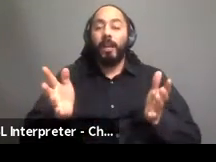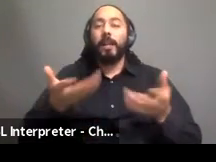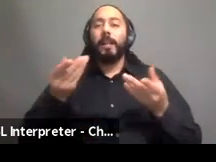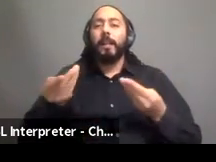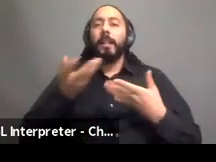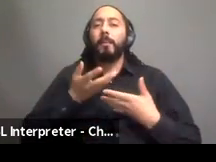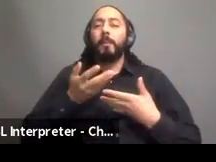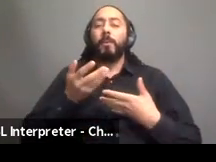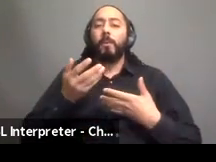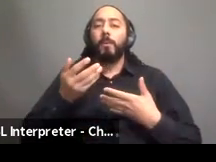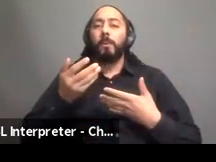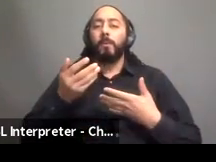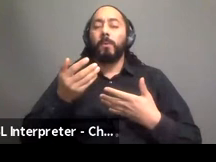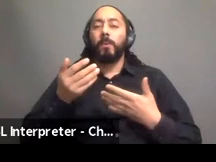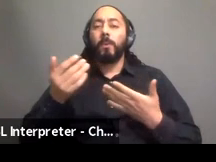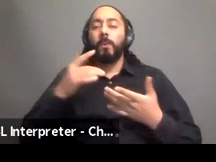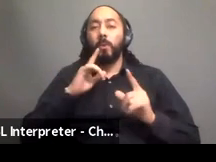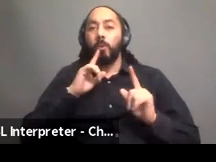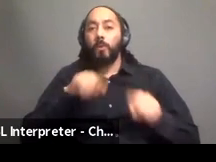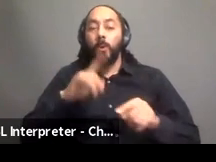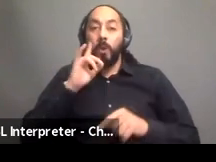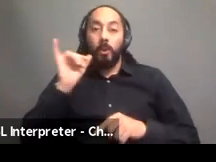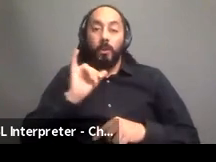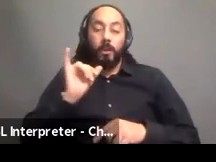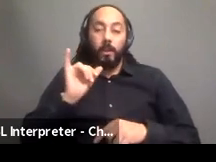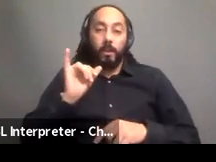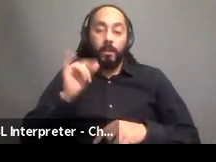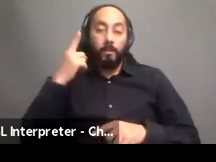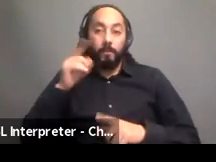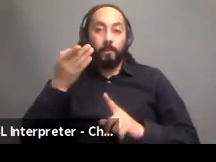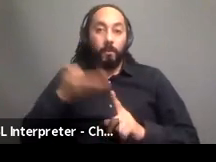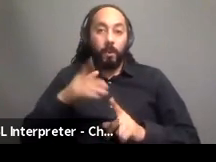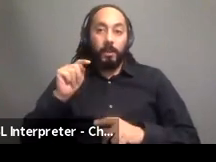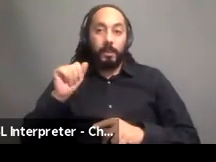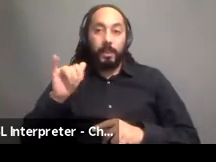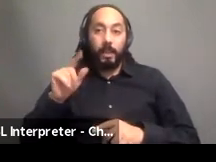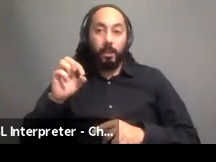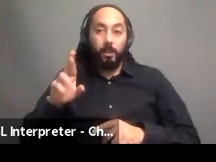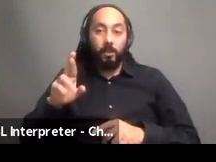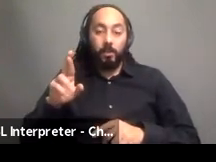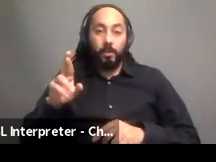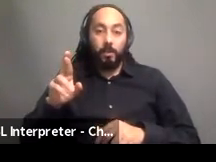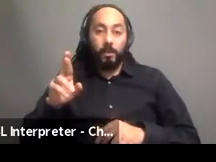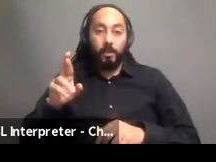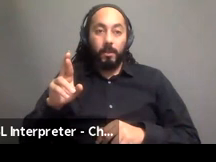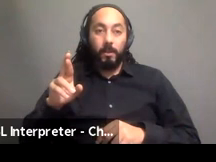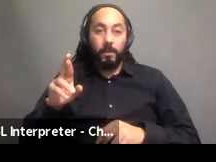think reporting could look like for Taylor.